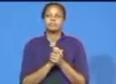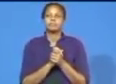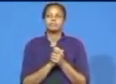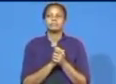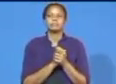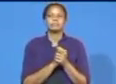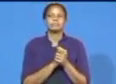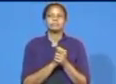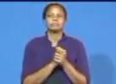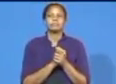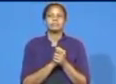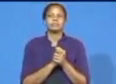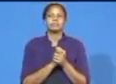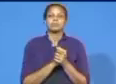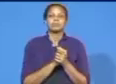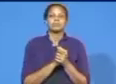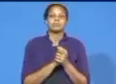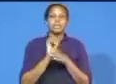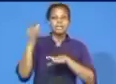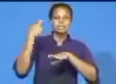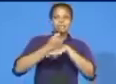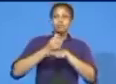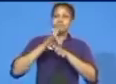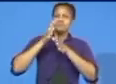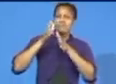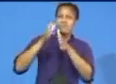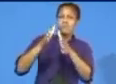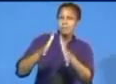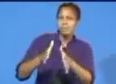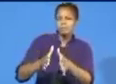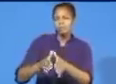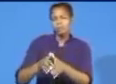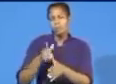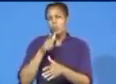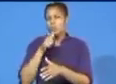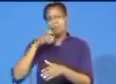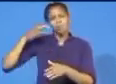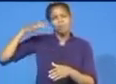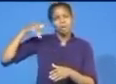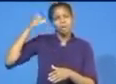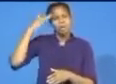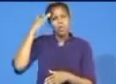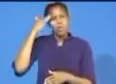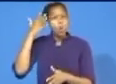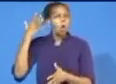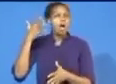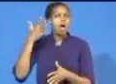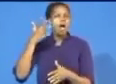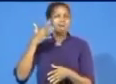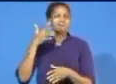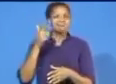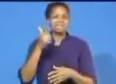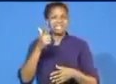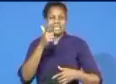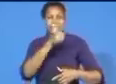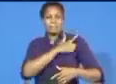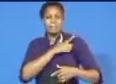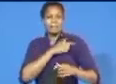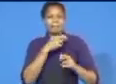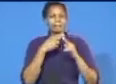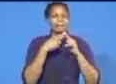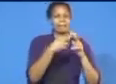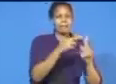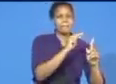a great-great-grandmother who will have no way of knowing a leper named Naaman. And God caused